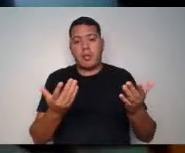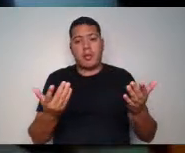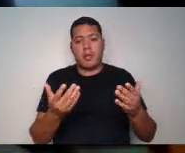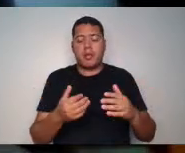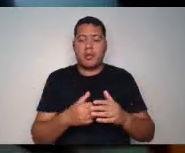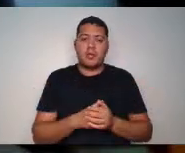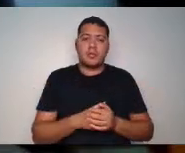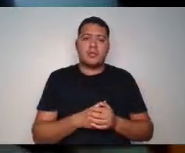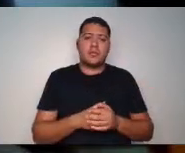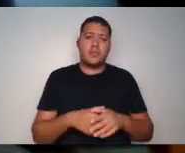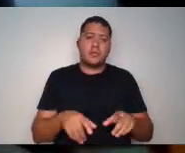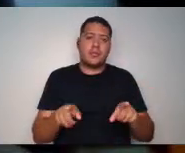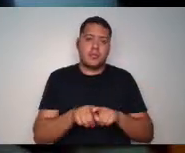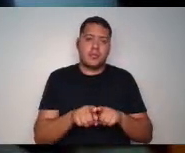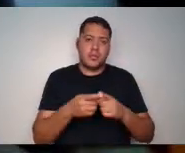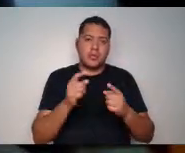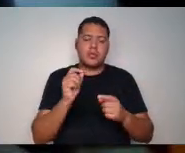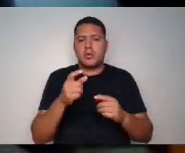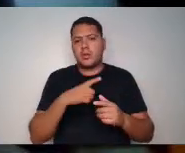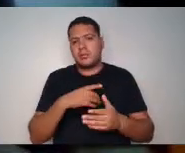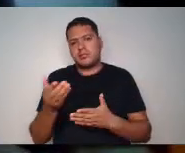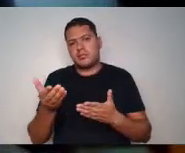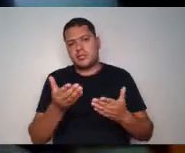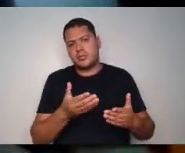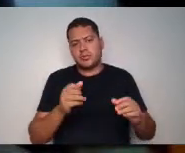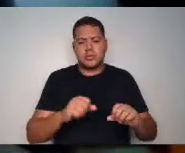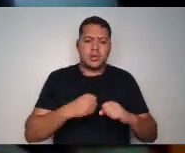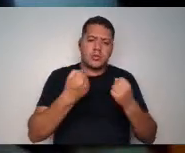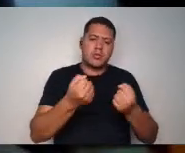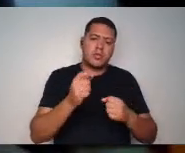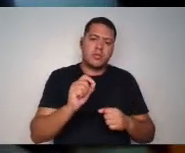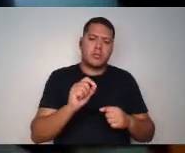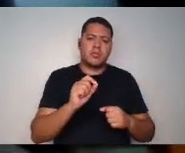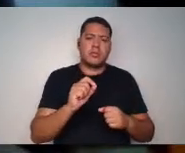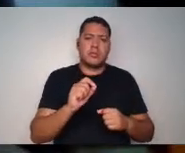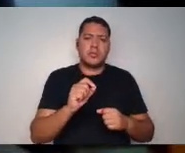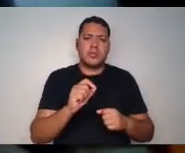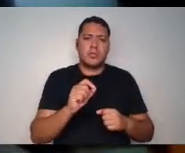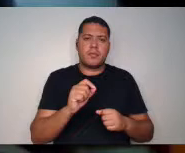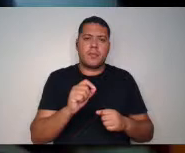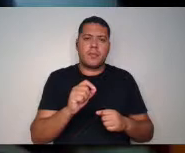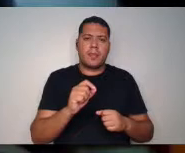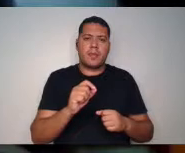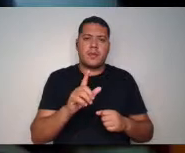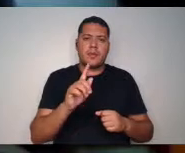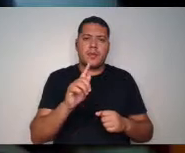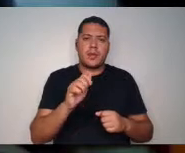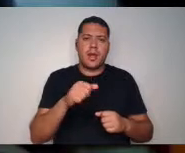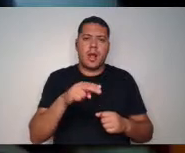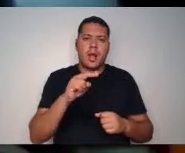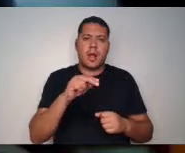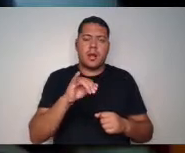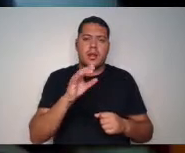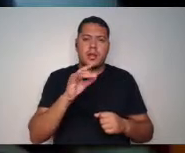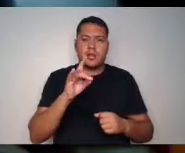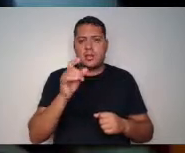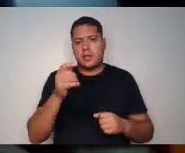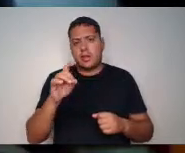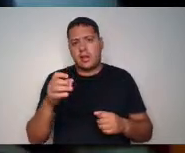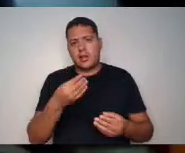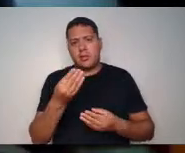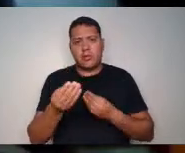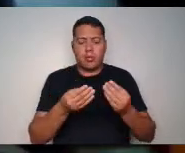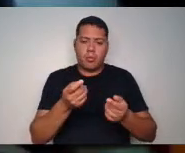before the algorithm and the digital era too. And what people are fighting for is the need to regulate